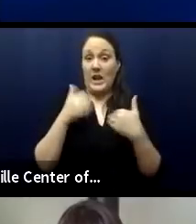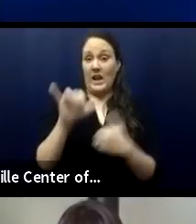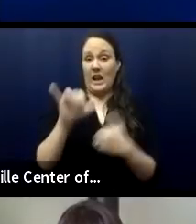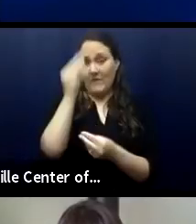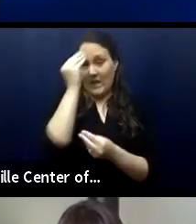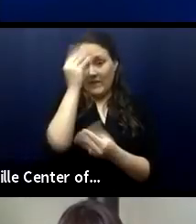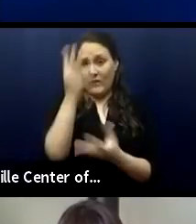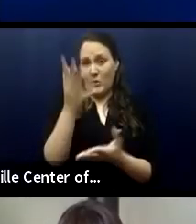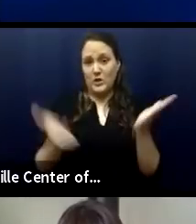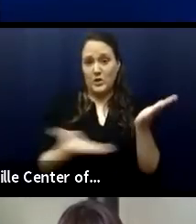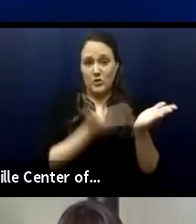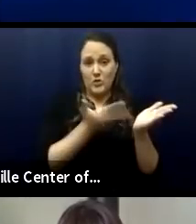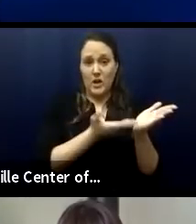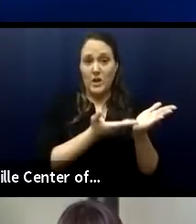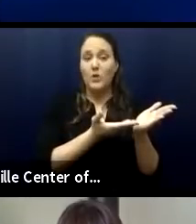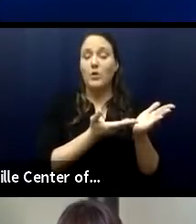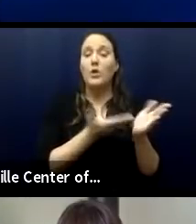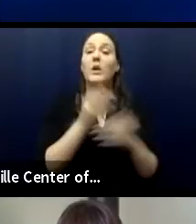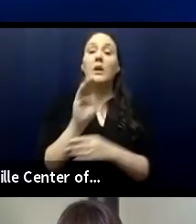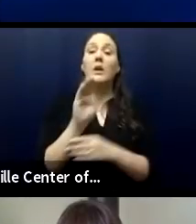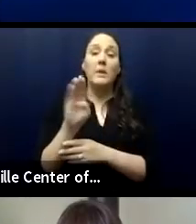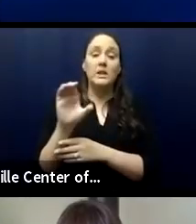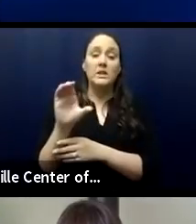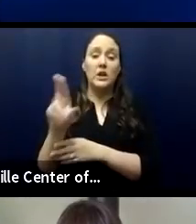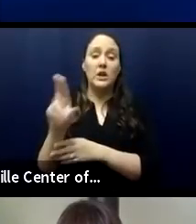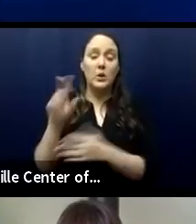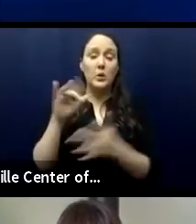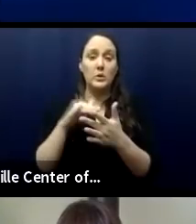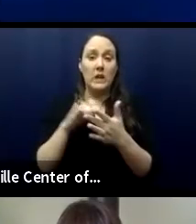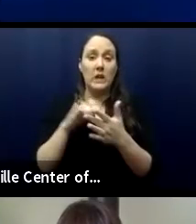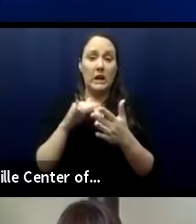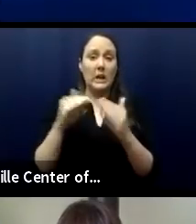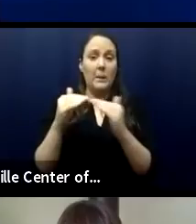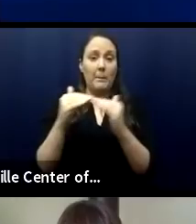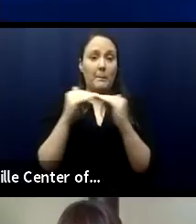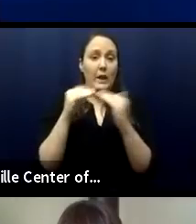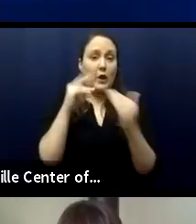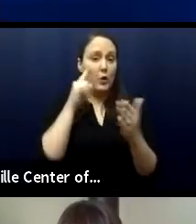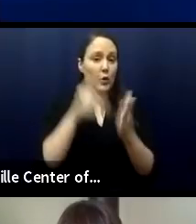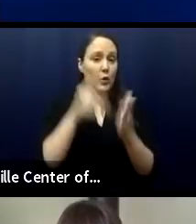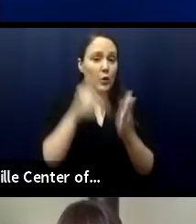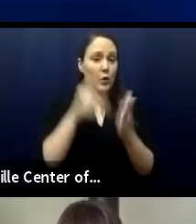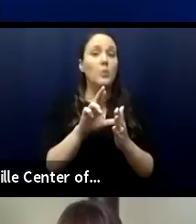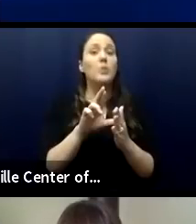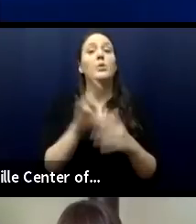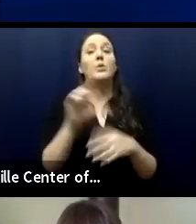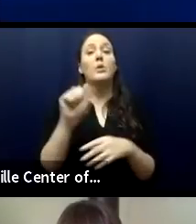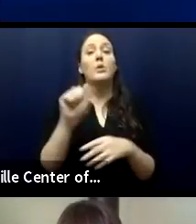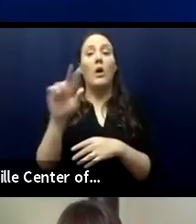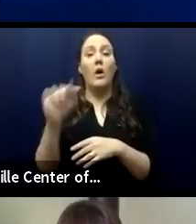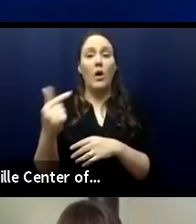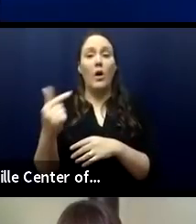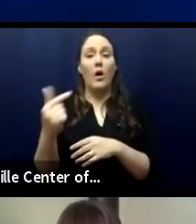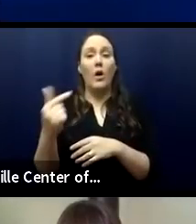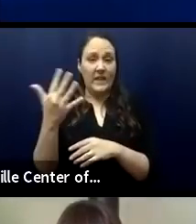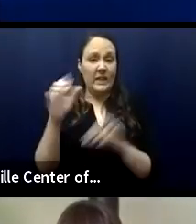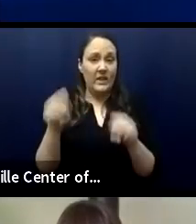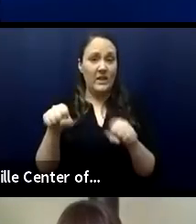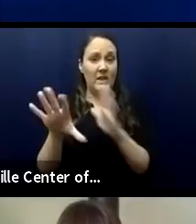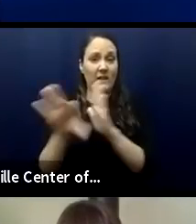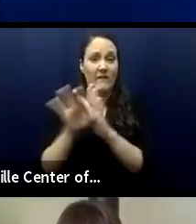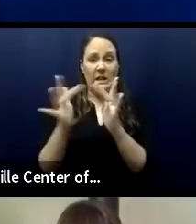There's a VCU study. It's being peer reviewed right now. It was released August 5th. You can find it on the internet. It took me 2